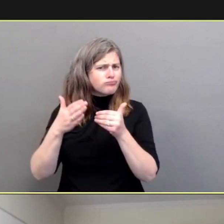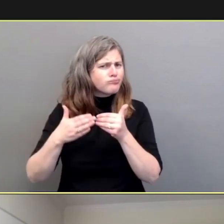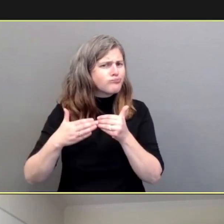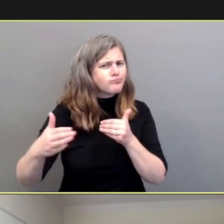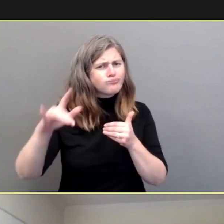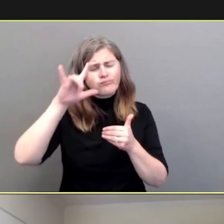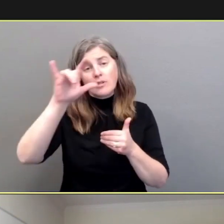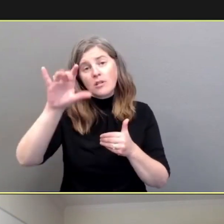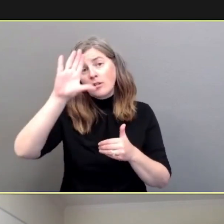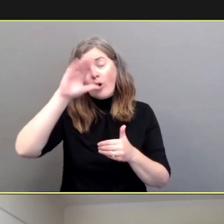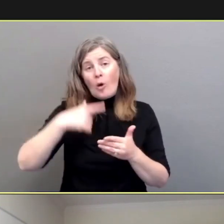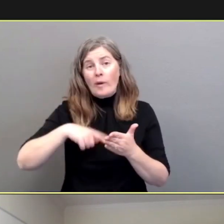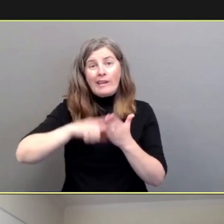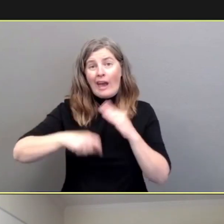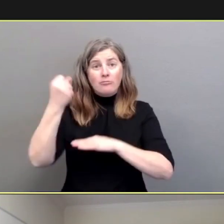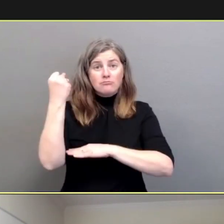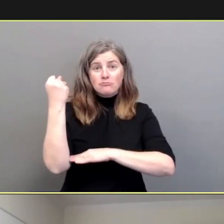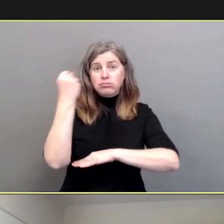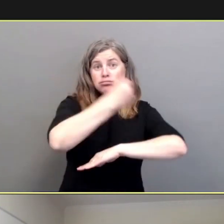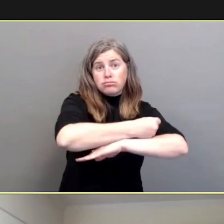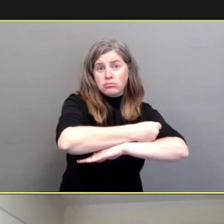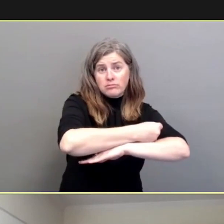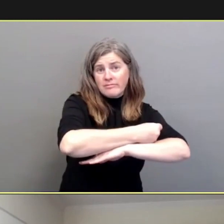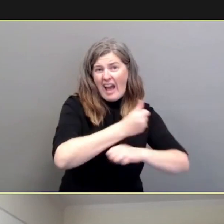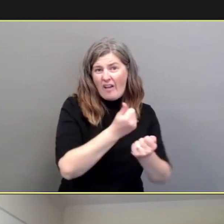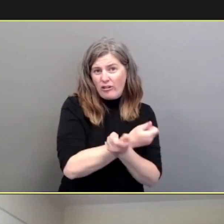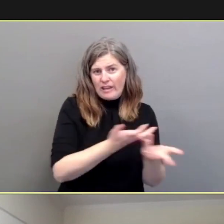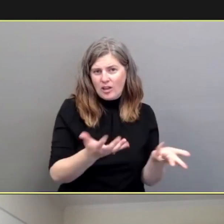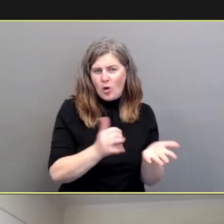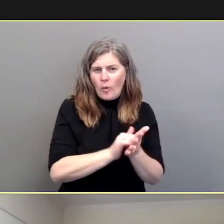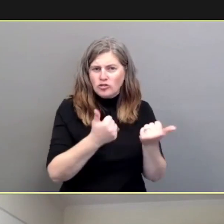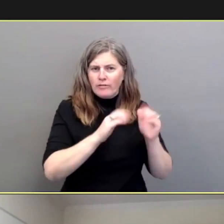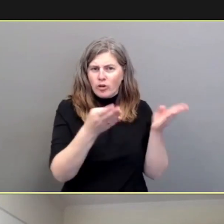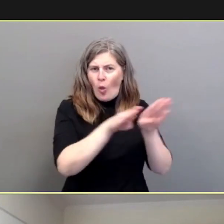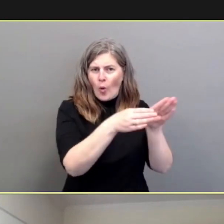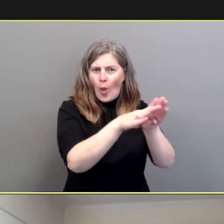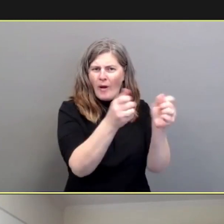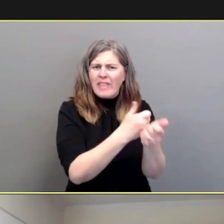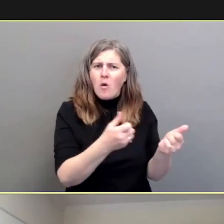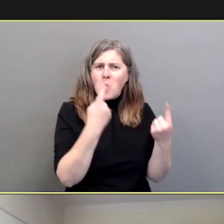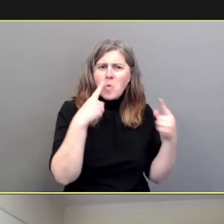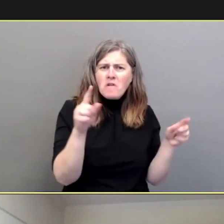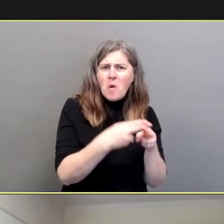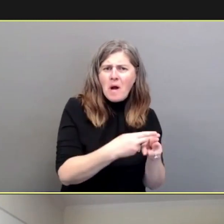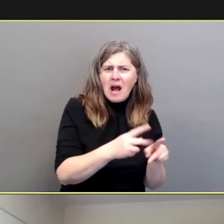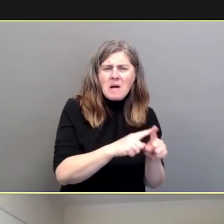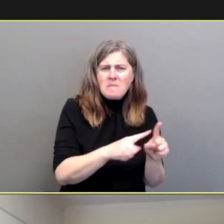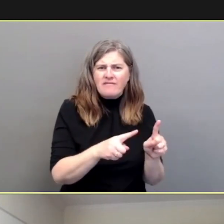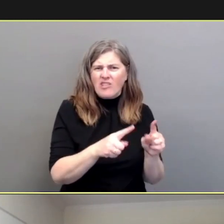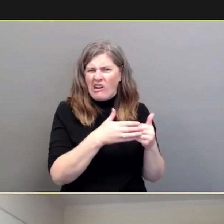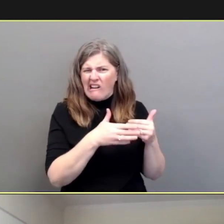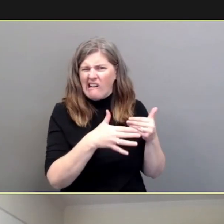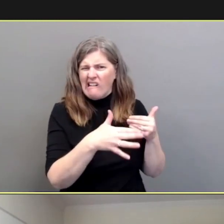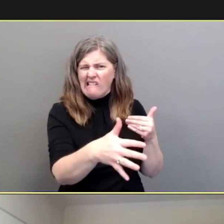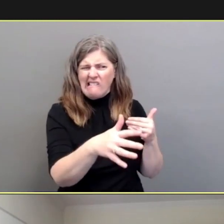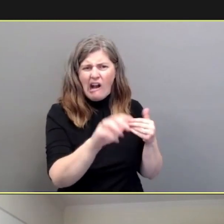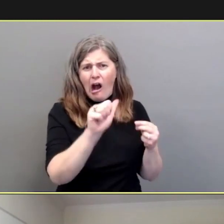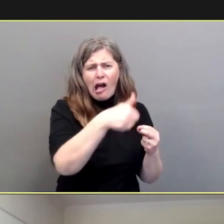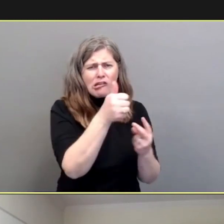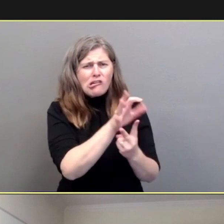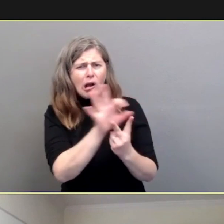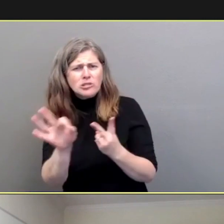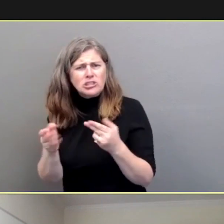shut everything down. We tried that worked for a while, but it just, it's not a tenable alternative. How do we